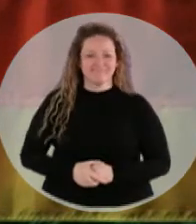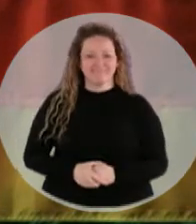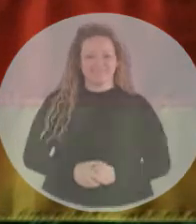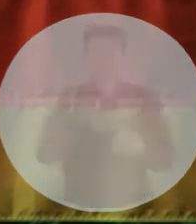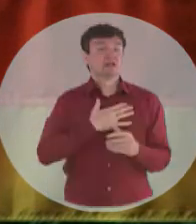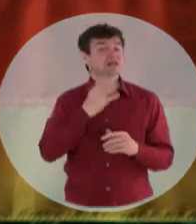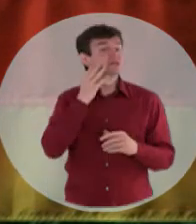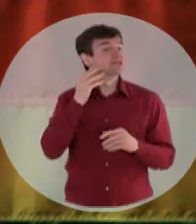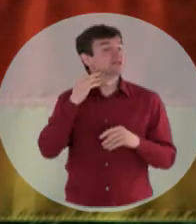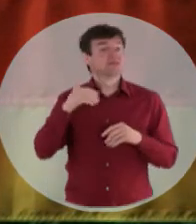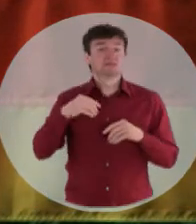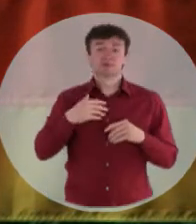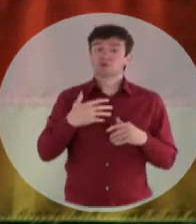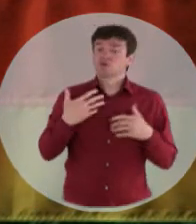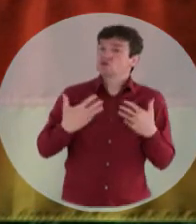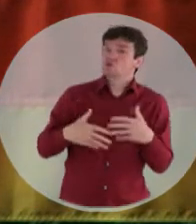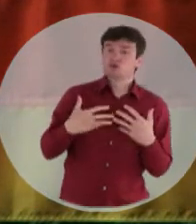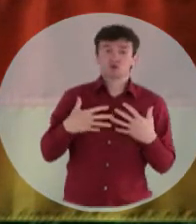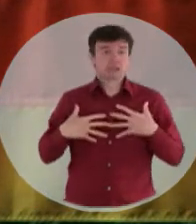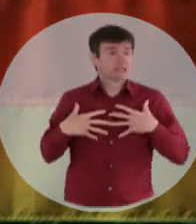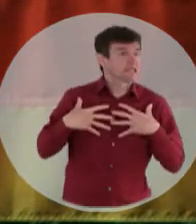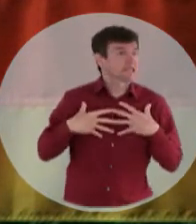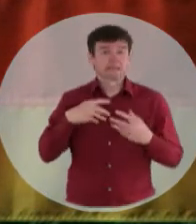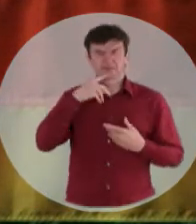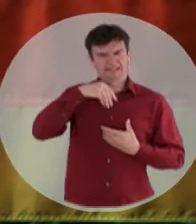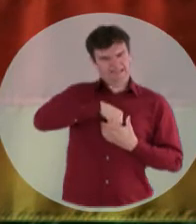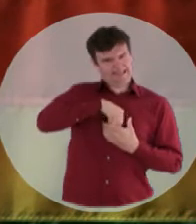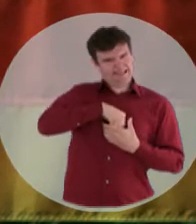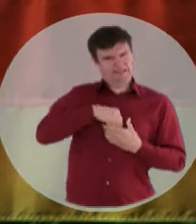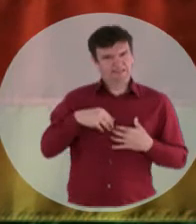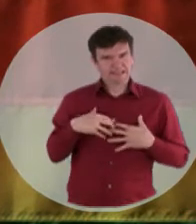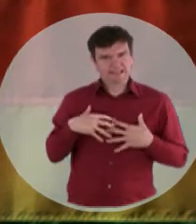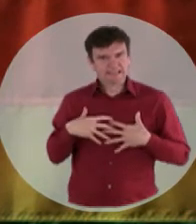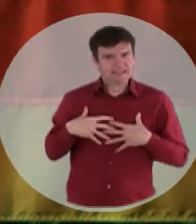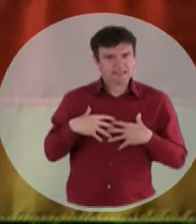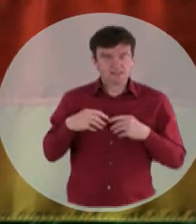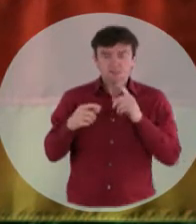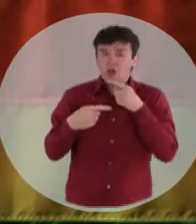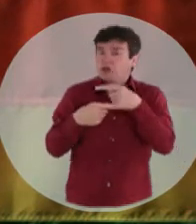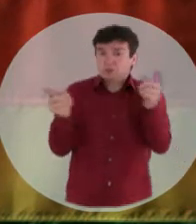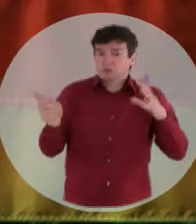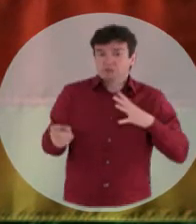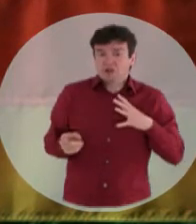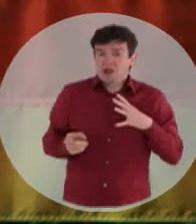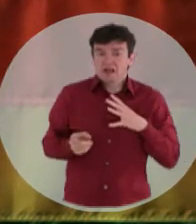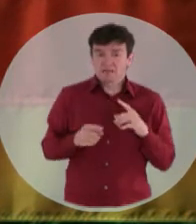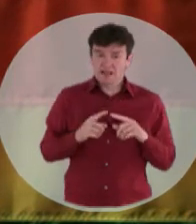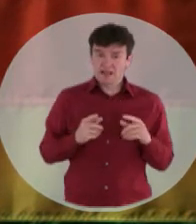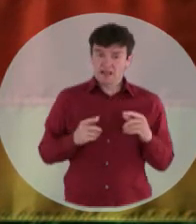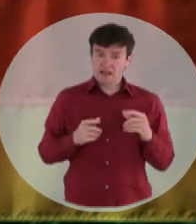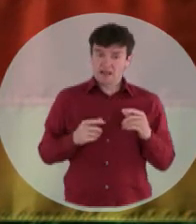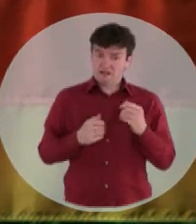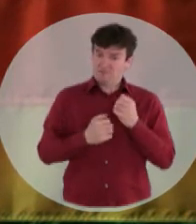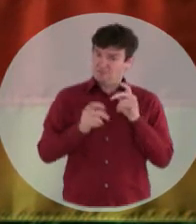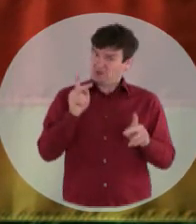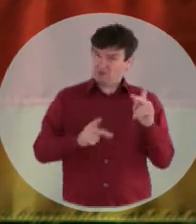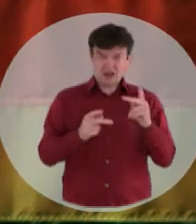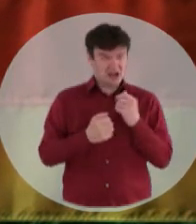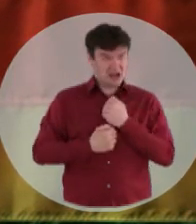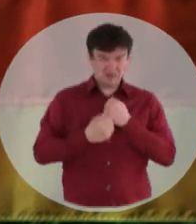I had were internal. If people love you for who you are, that's the most important thing. And they're out